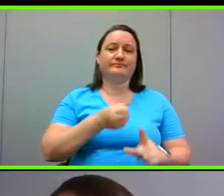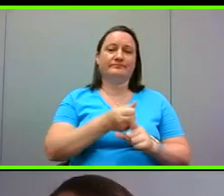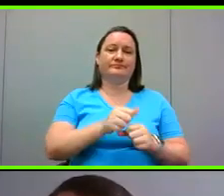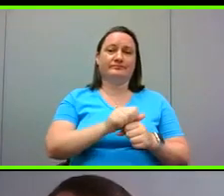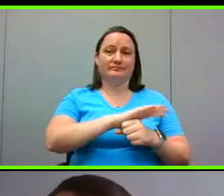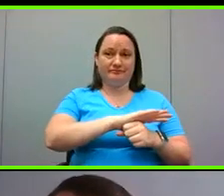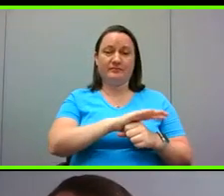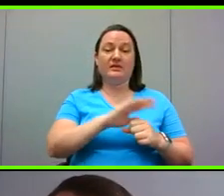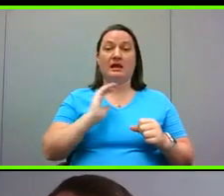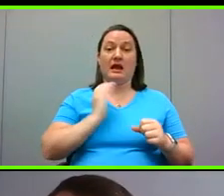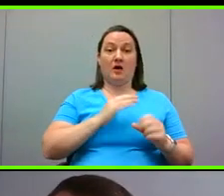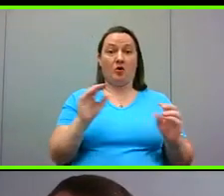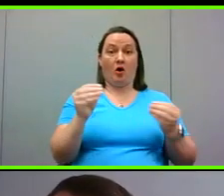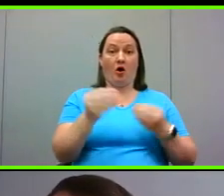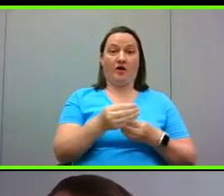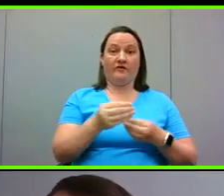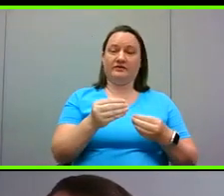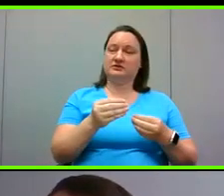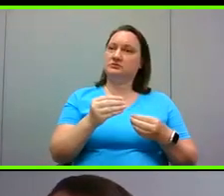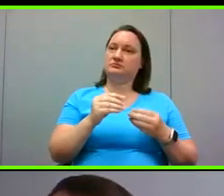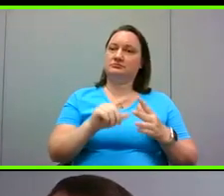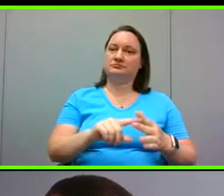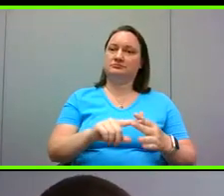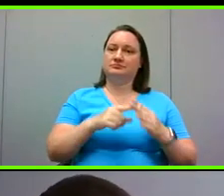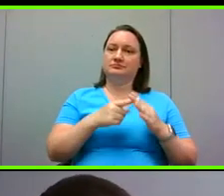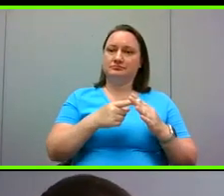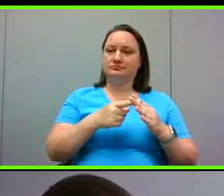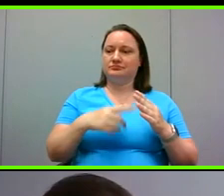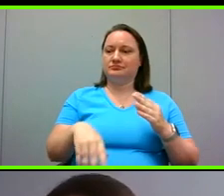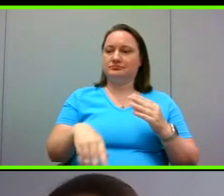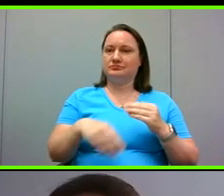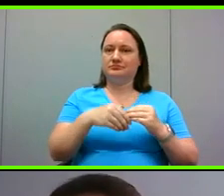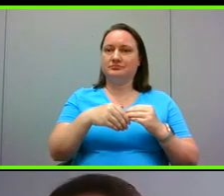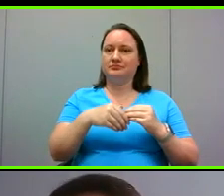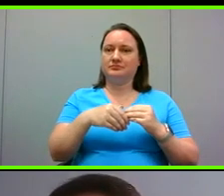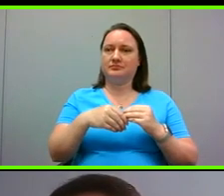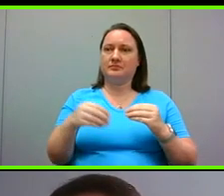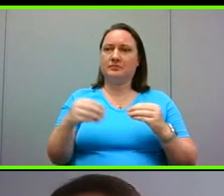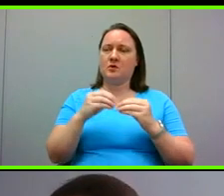our office to add just more,